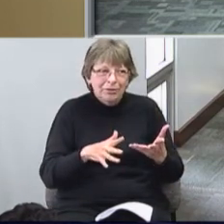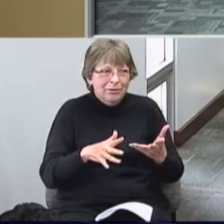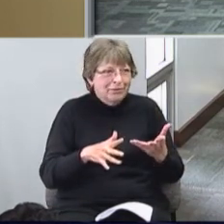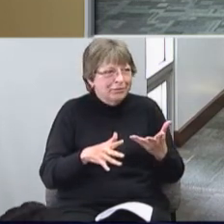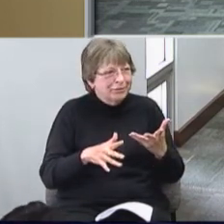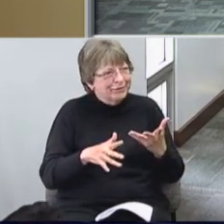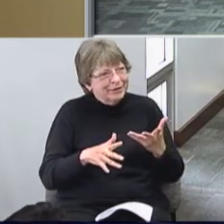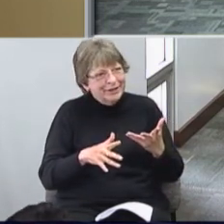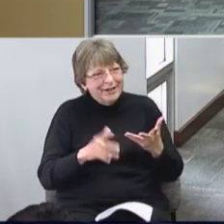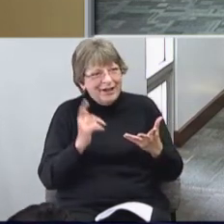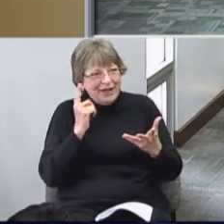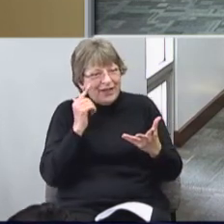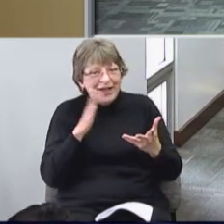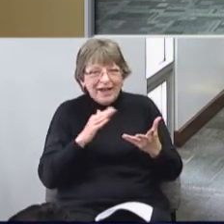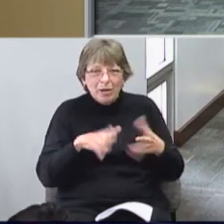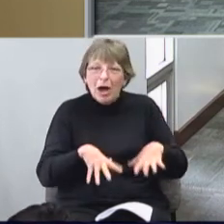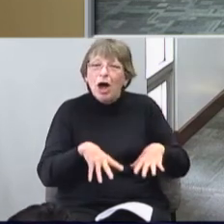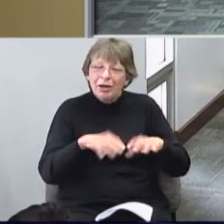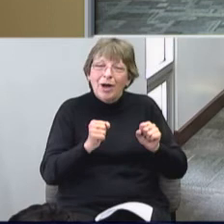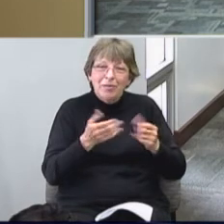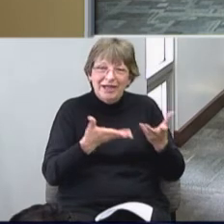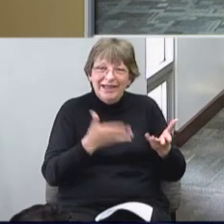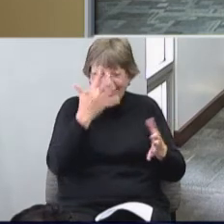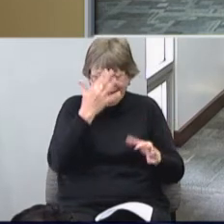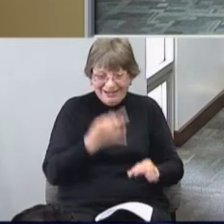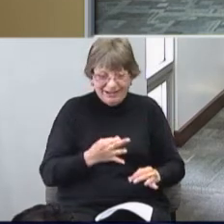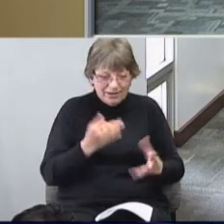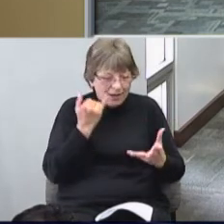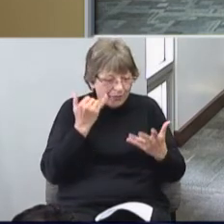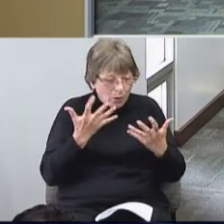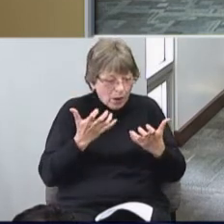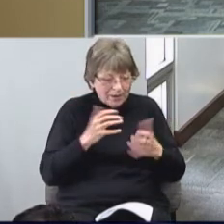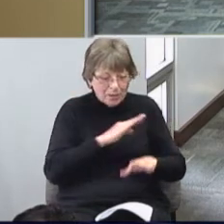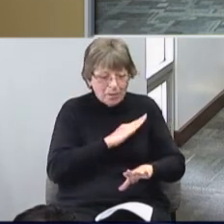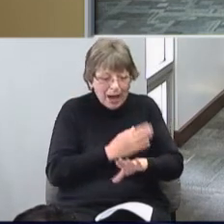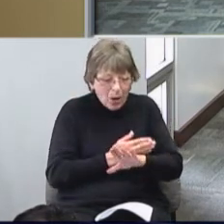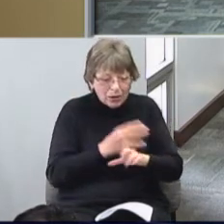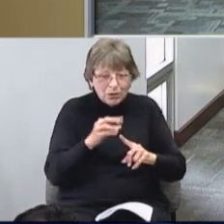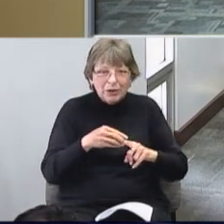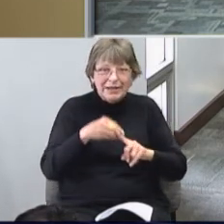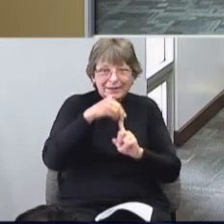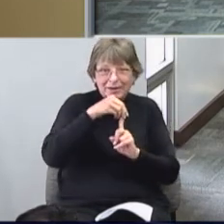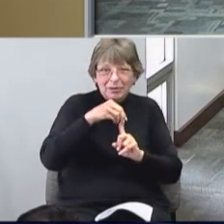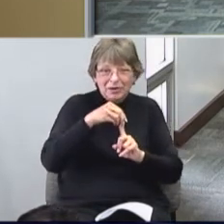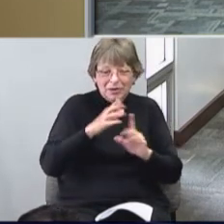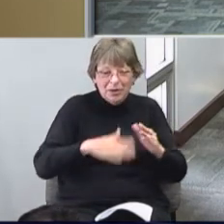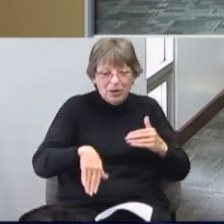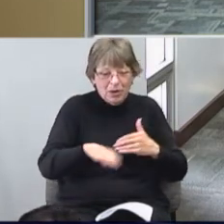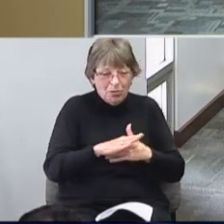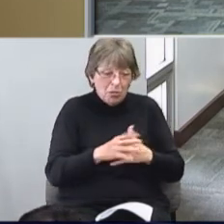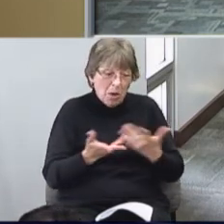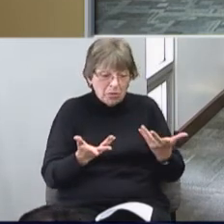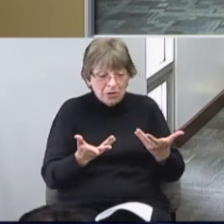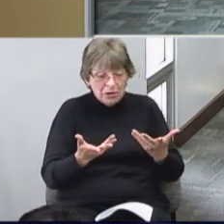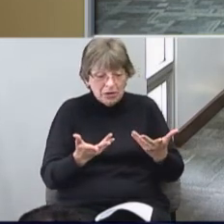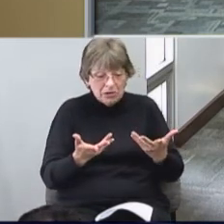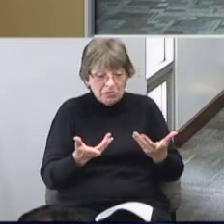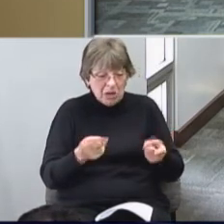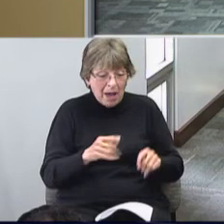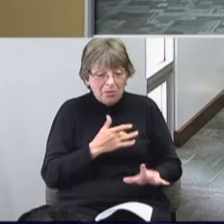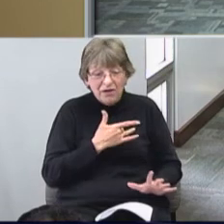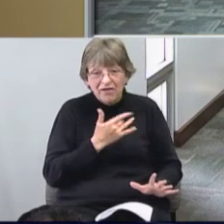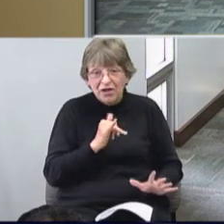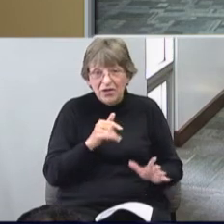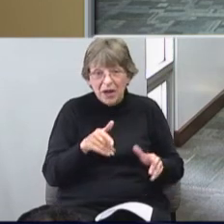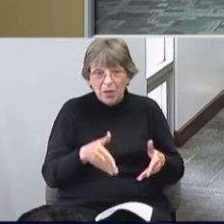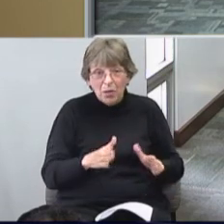the ordinance. If we want to have the power to exempt properties willy-nilly, then maybe we don't need